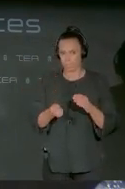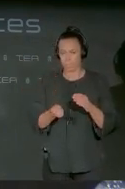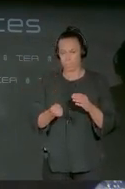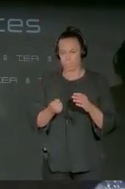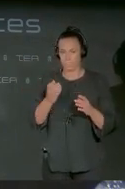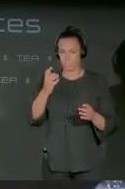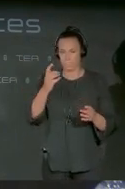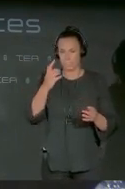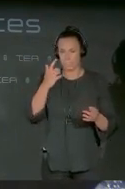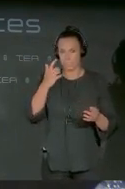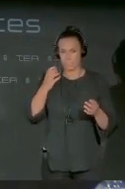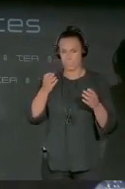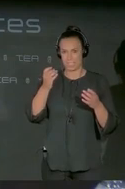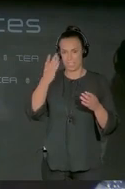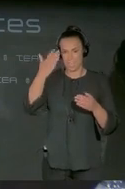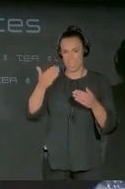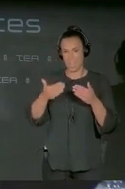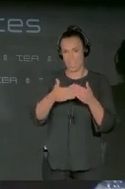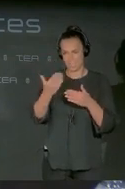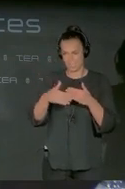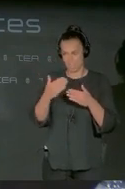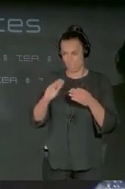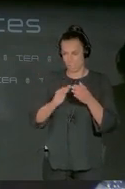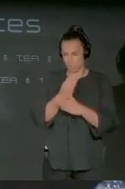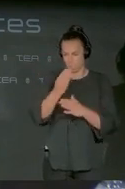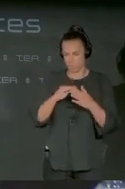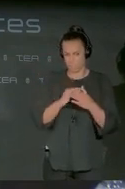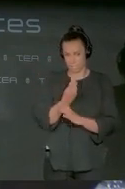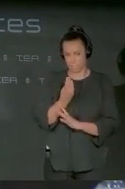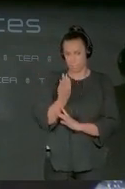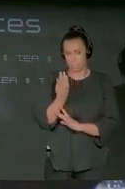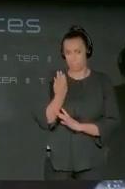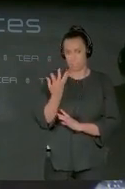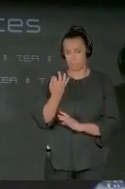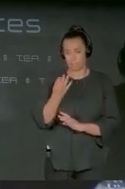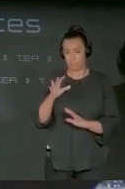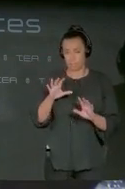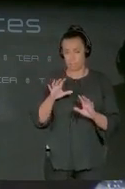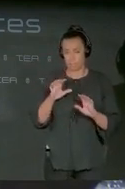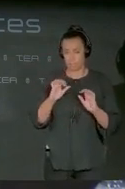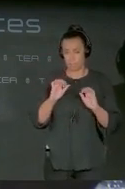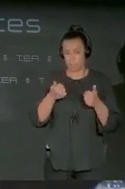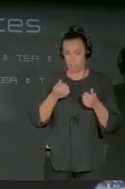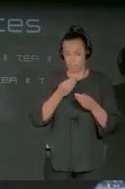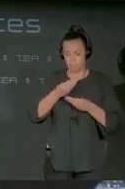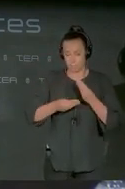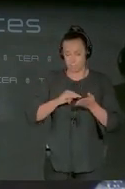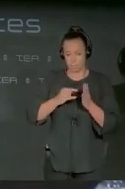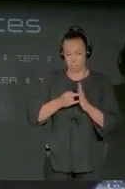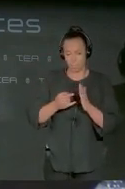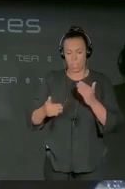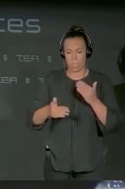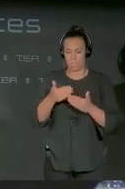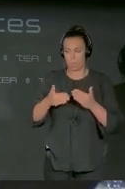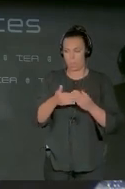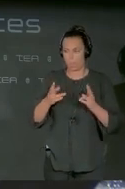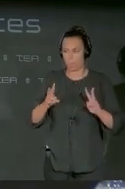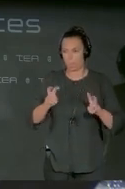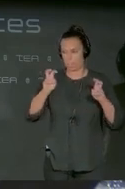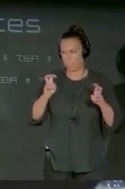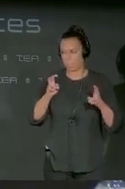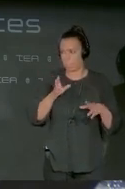with the novel technologies, creating content on them, because that's where the new things are emerging. That's where you are building the future.